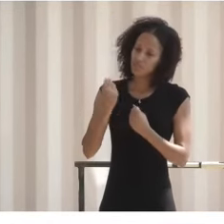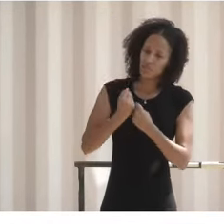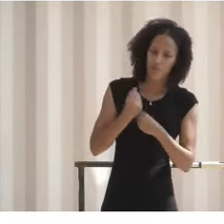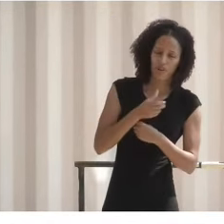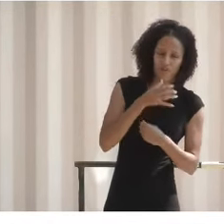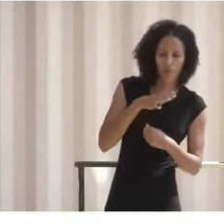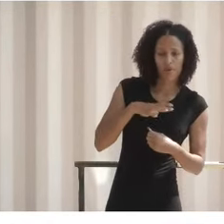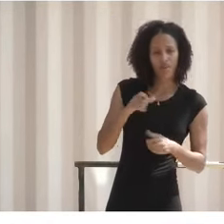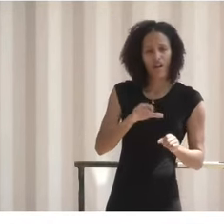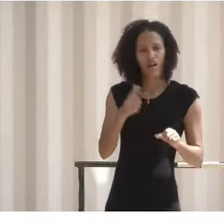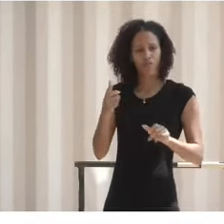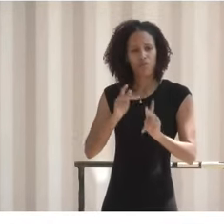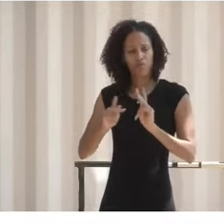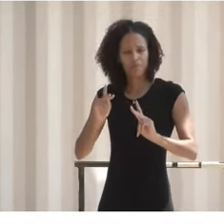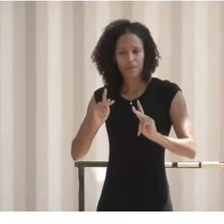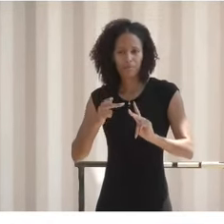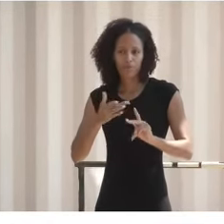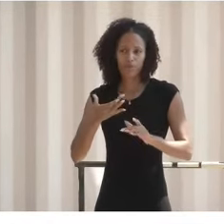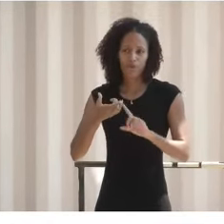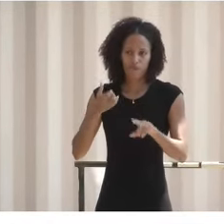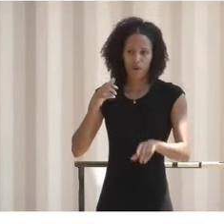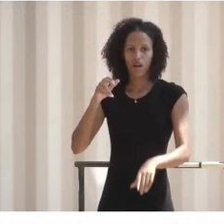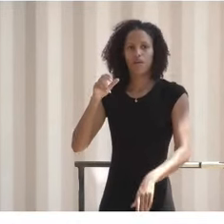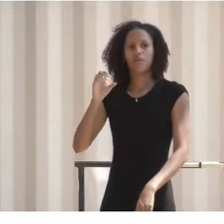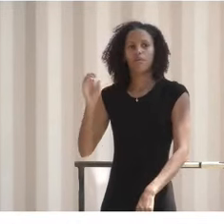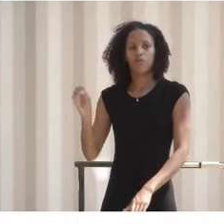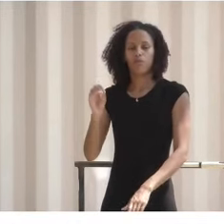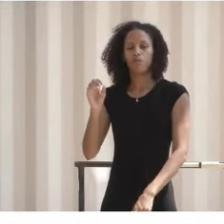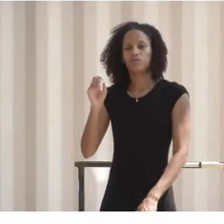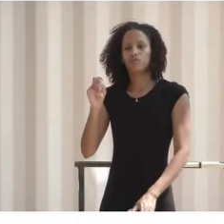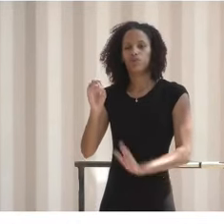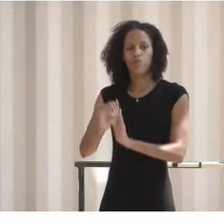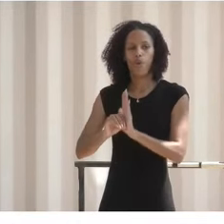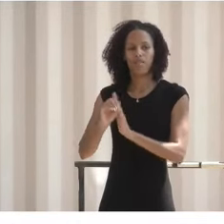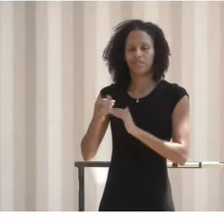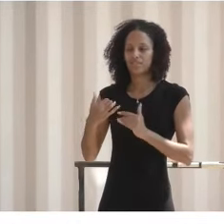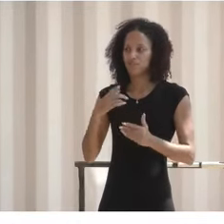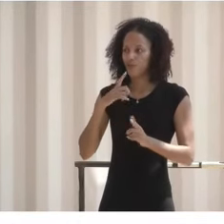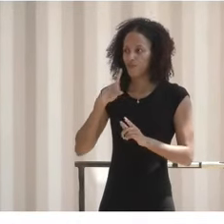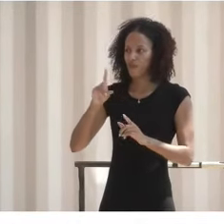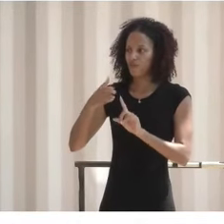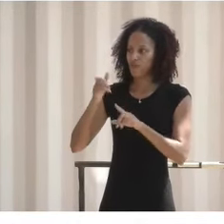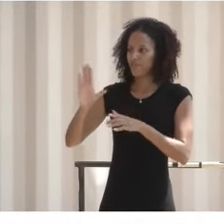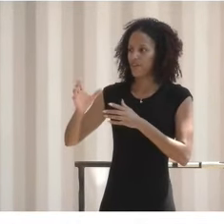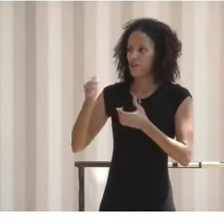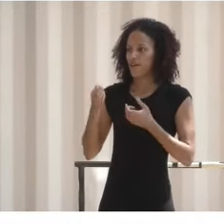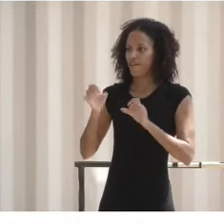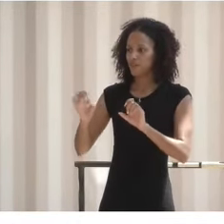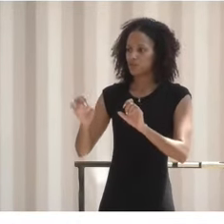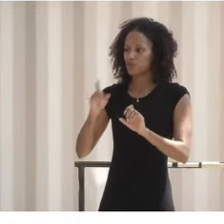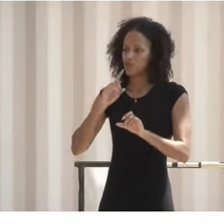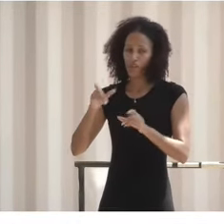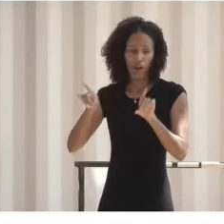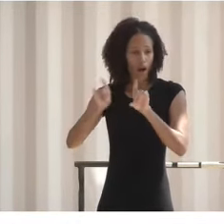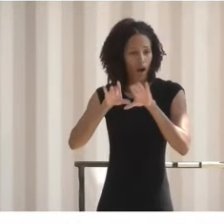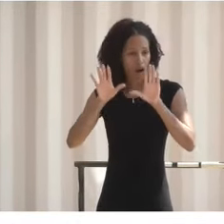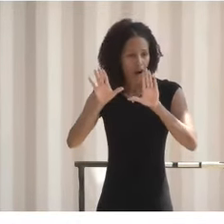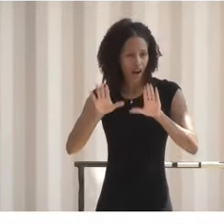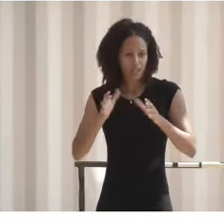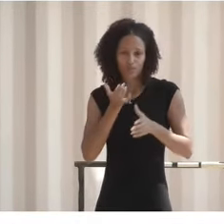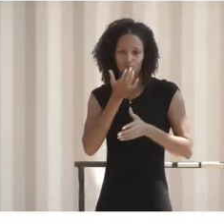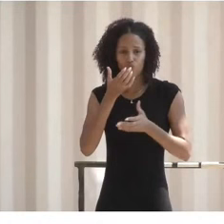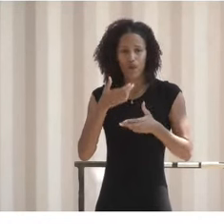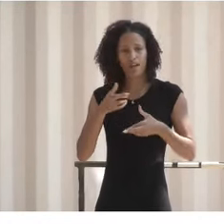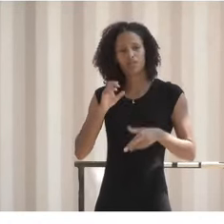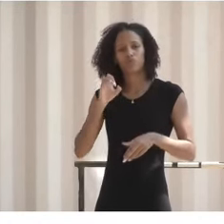other people throughout New Orleans that are supporting their efforts, a really incredible grassroots campaign to